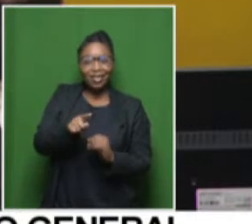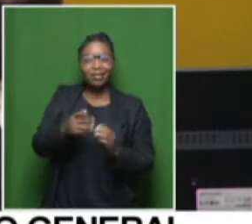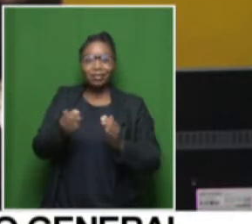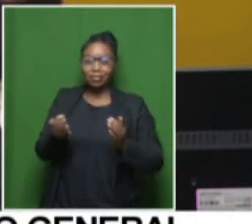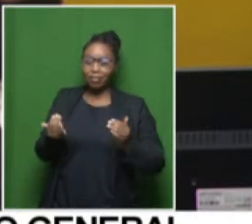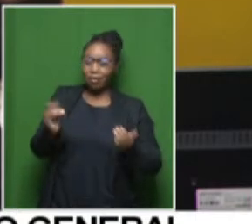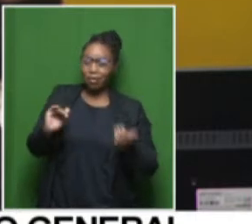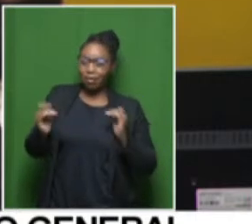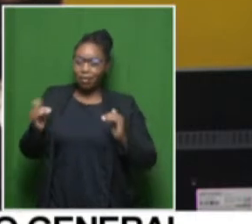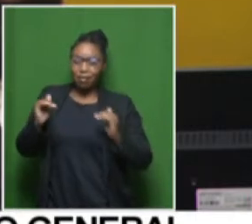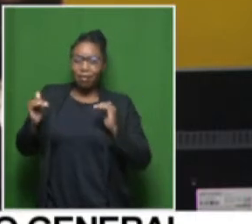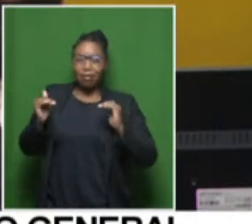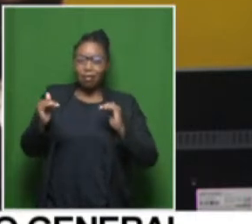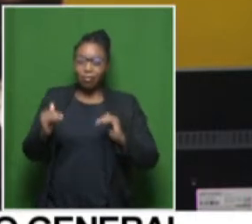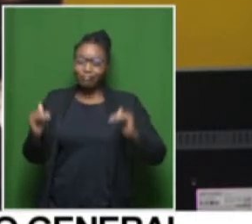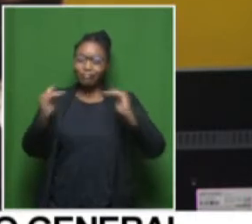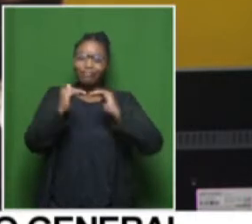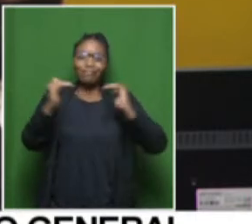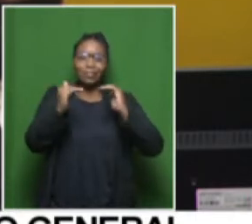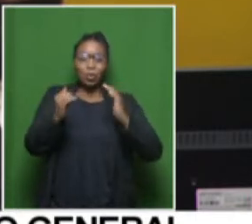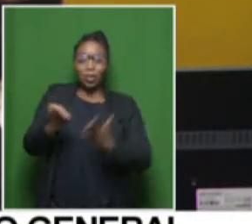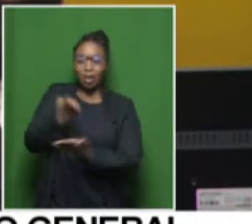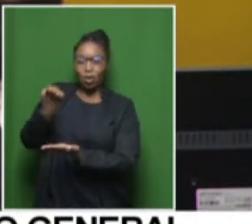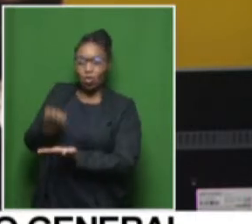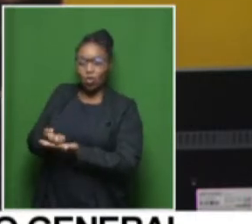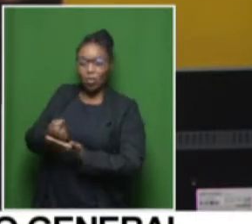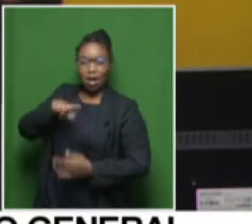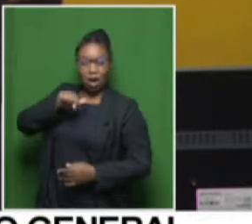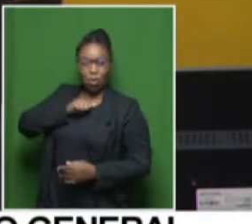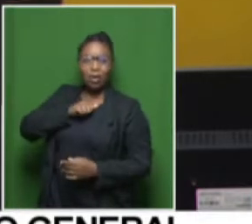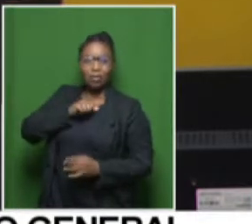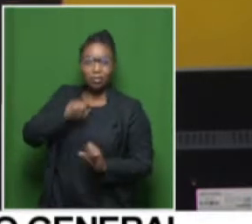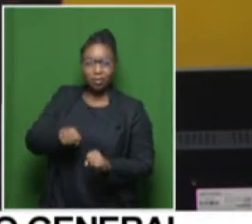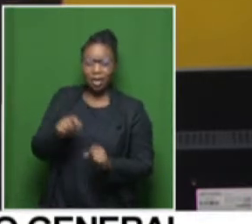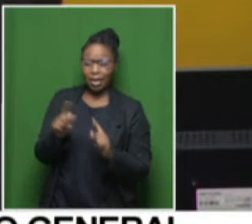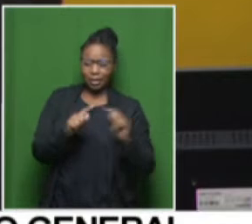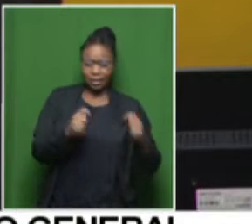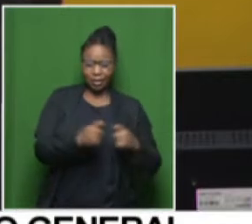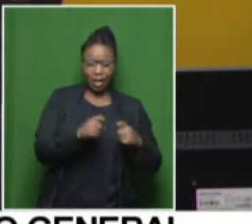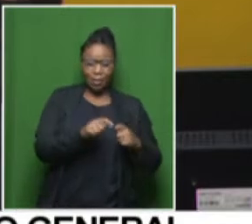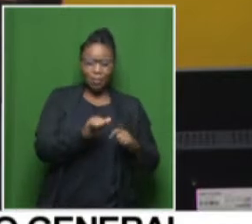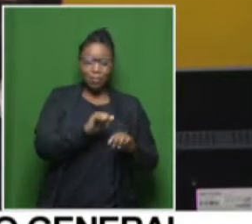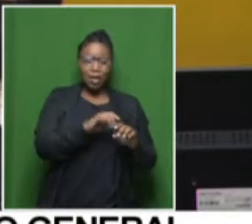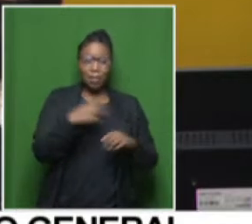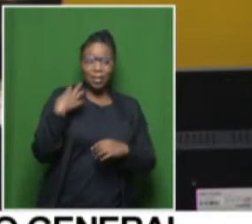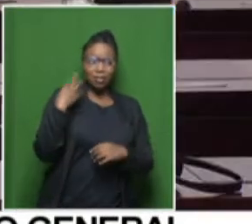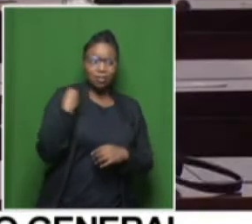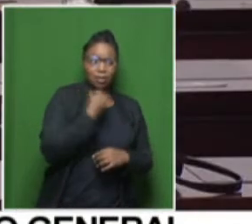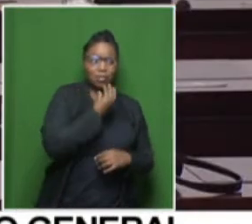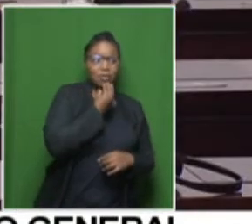economy. So our teams will make this and will make the announcement in due course.